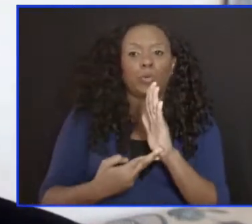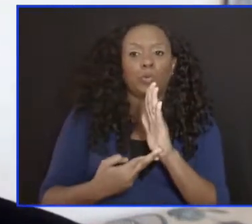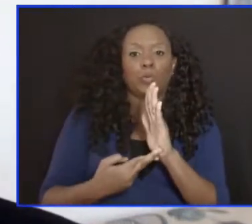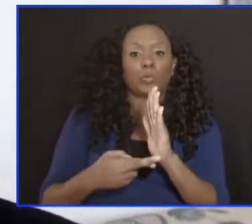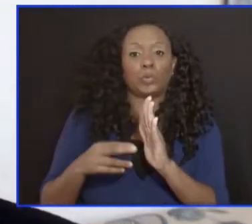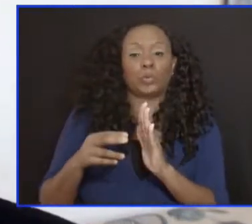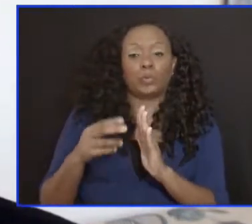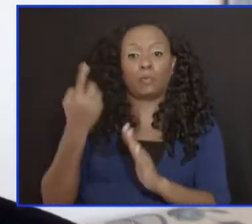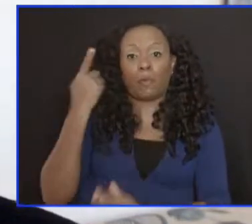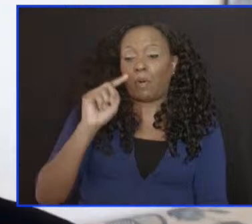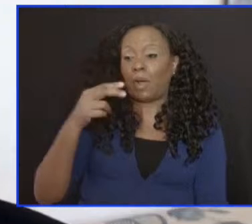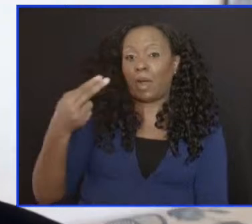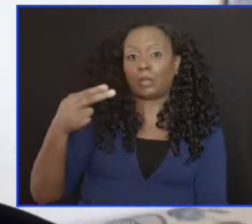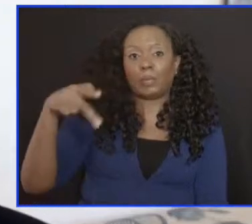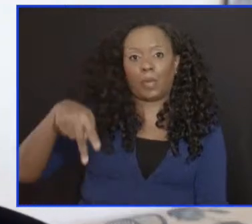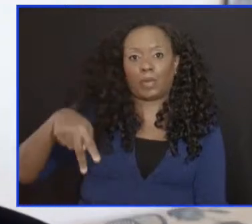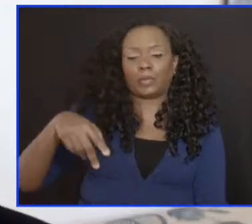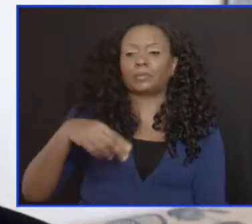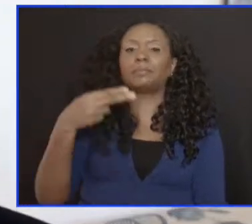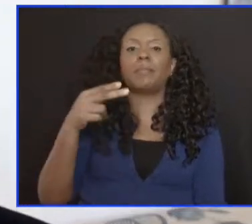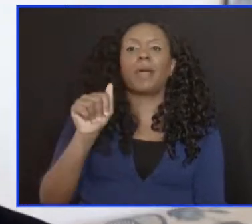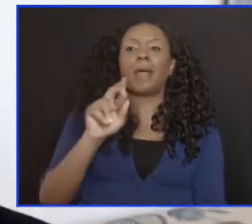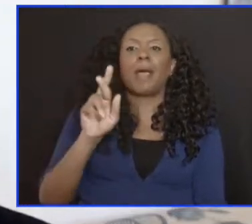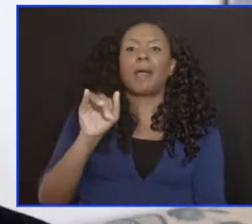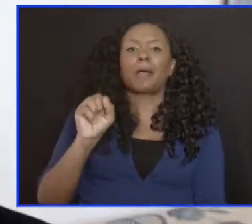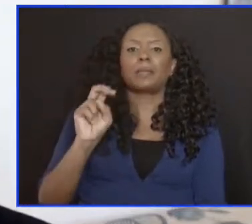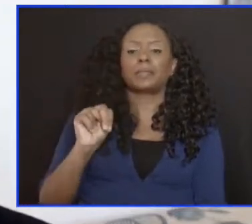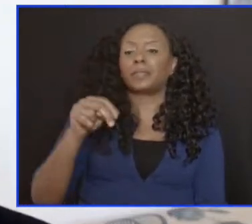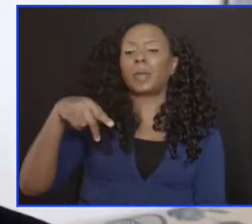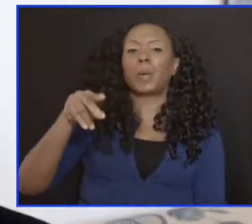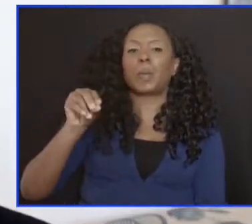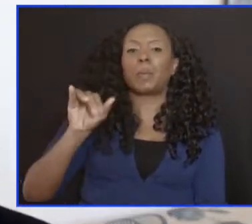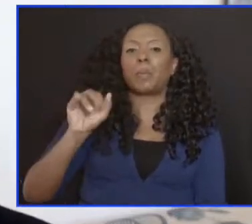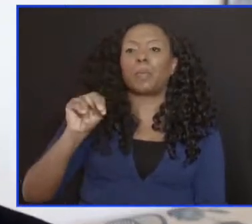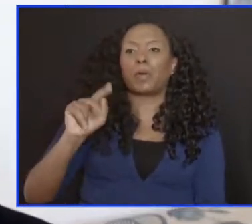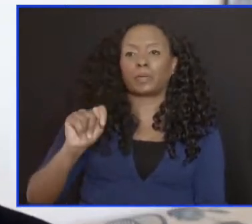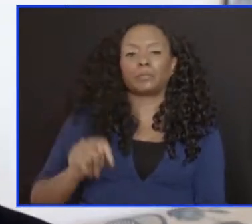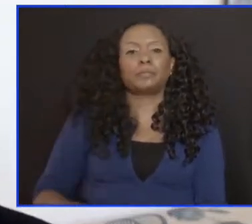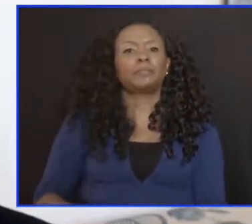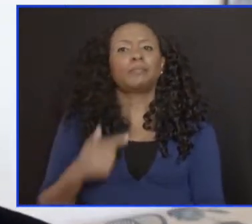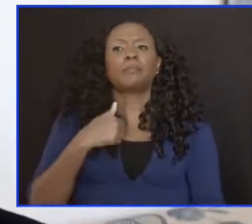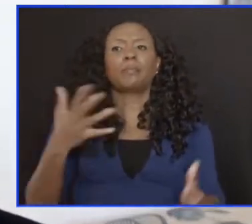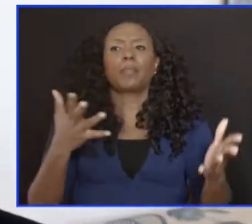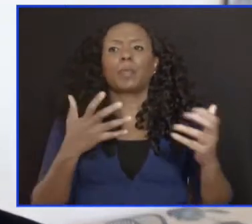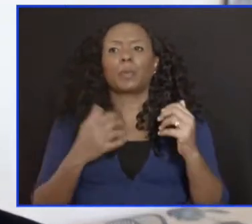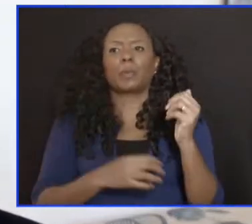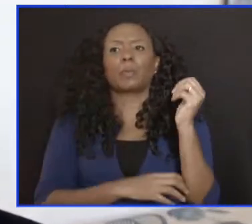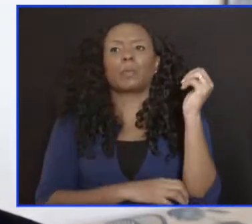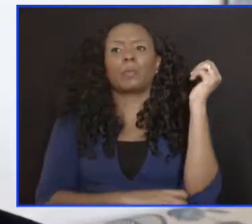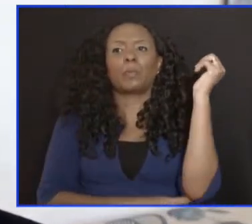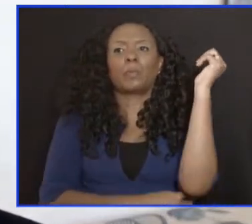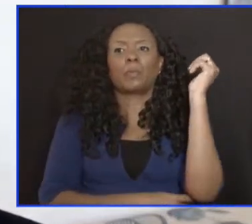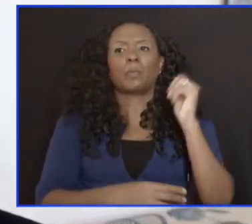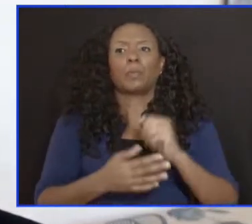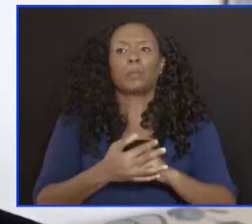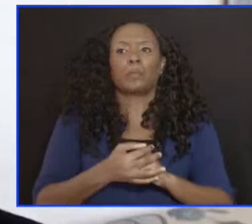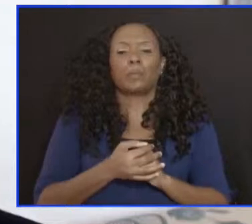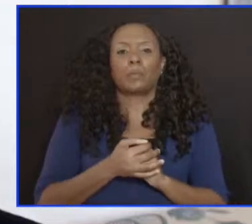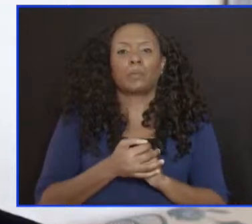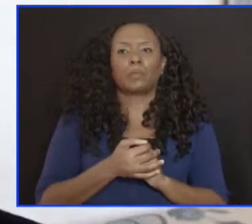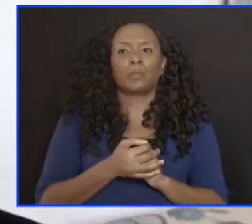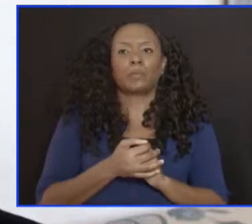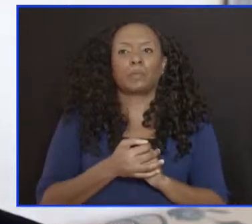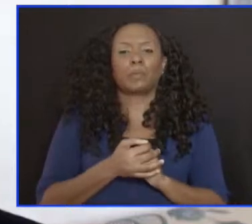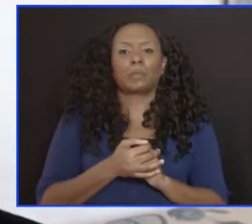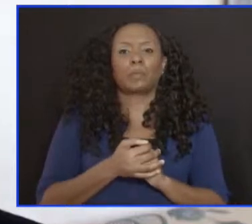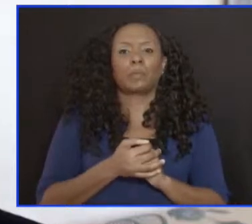facility. I'm seeking the cooperation of both the public and the press in restricting questions or comments